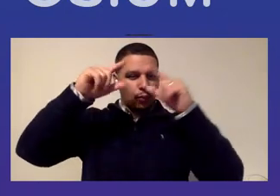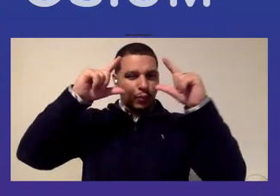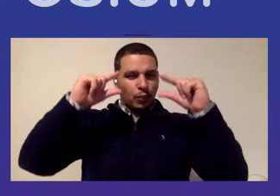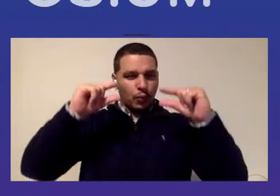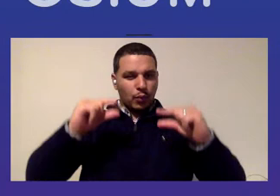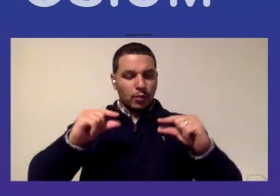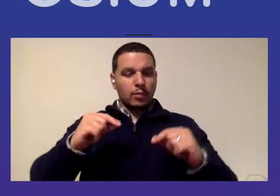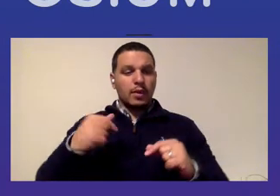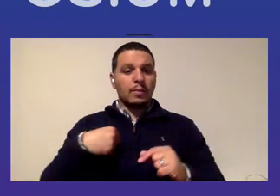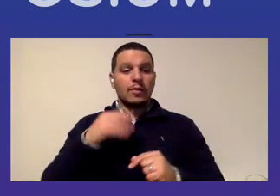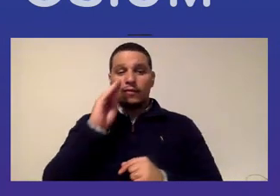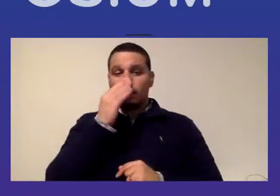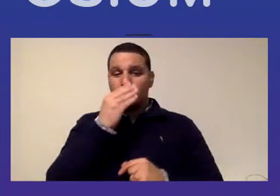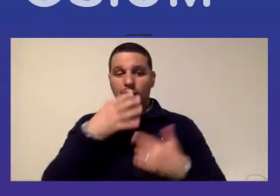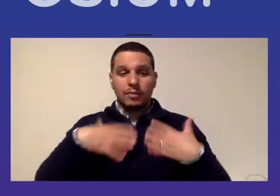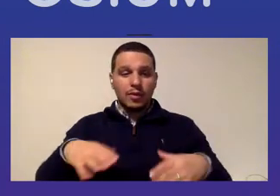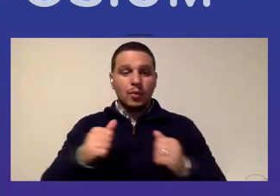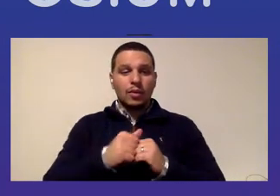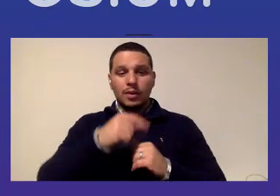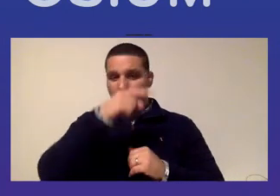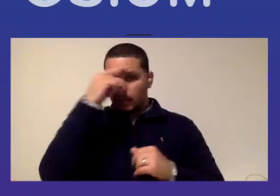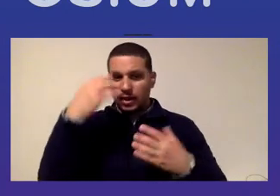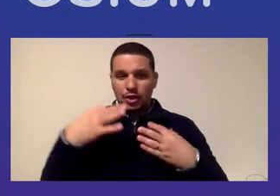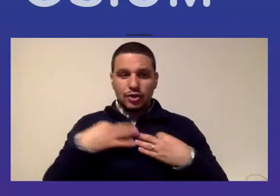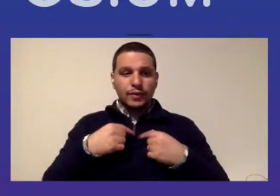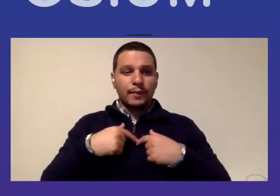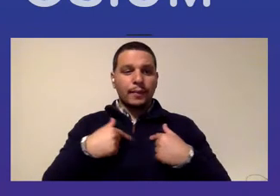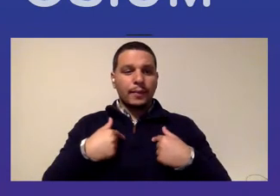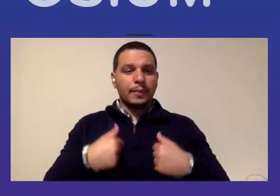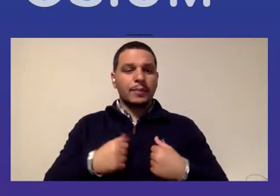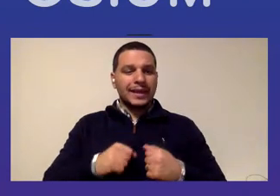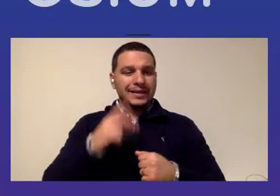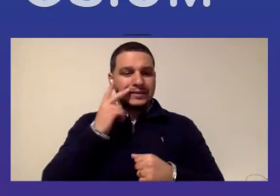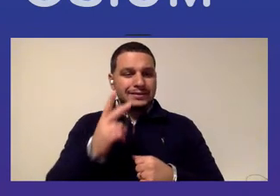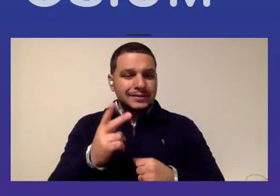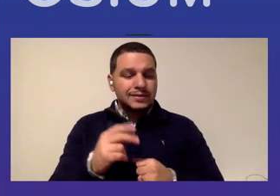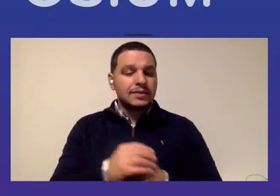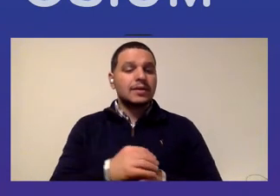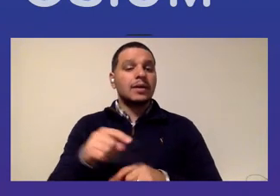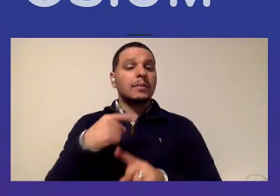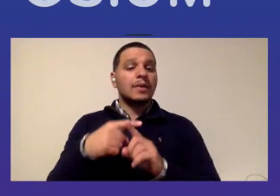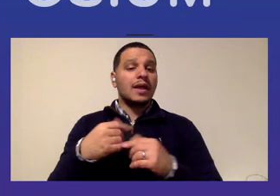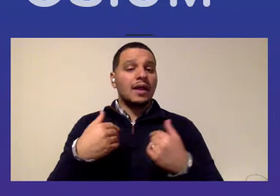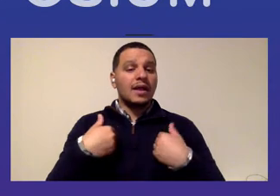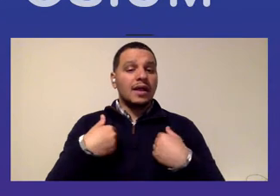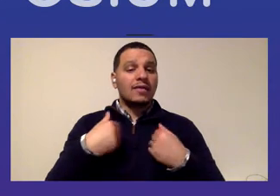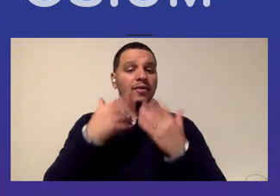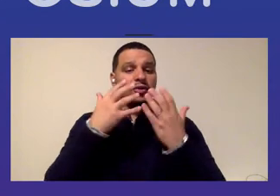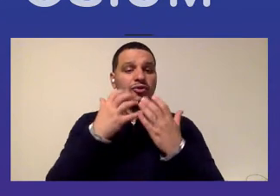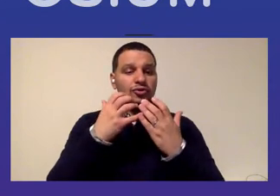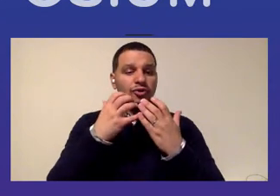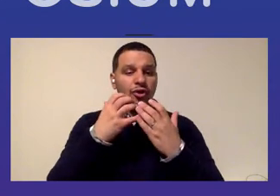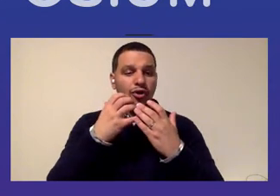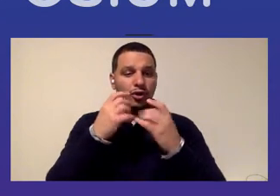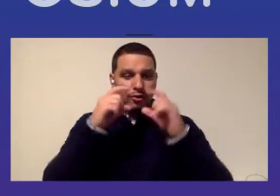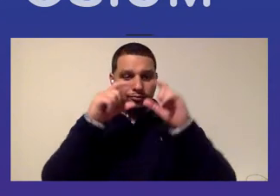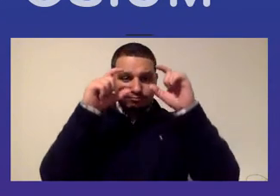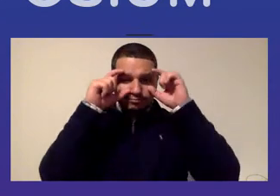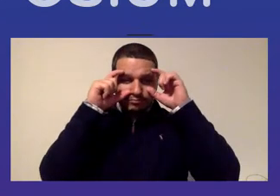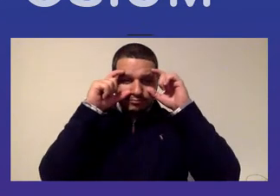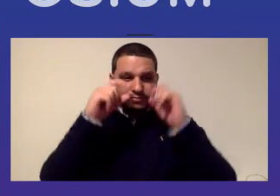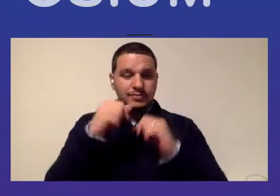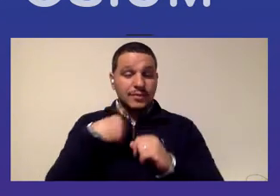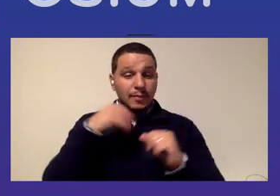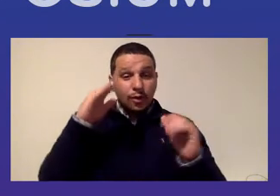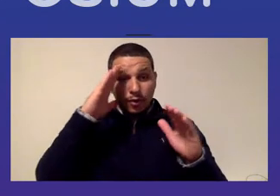blouse with a Black shirt underneath that you can see. And I also have on dark frame Black glasses. And I'm hoping that